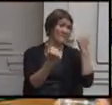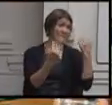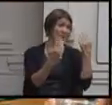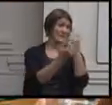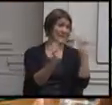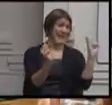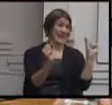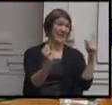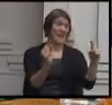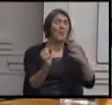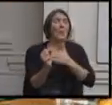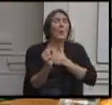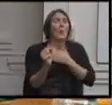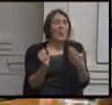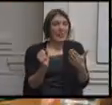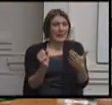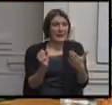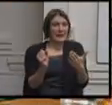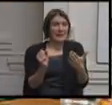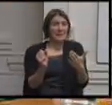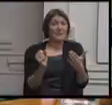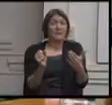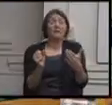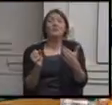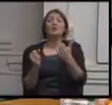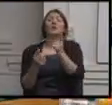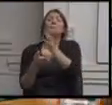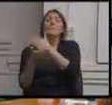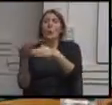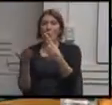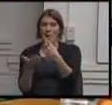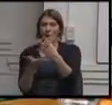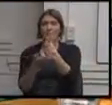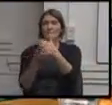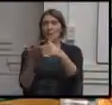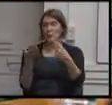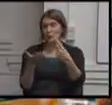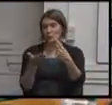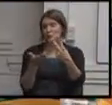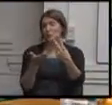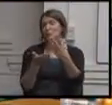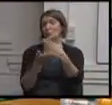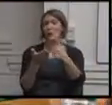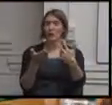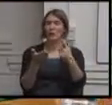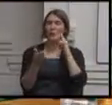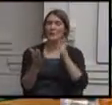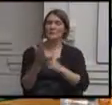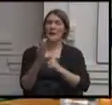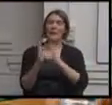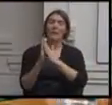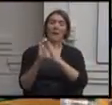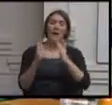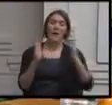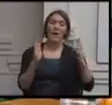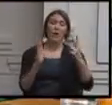tolerant of us phasing some of that in over the course of 2 years, but there are certain things they've